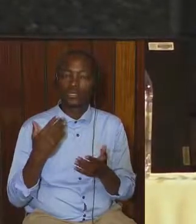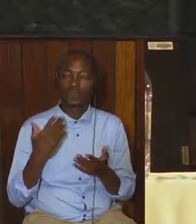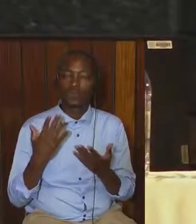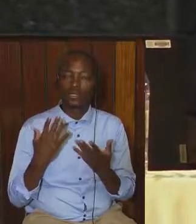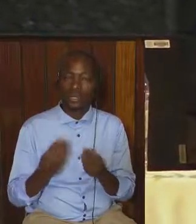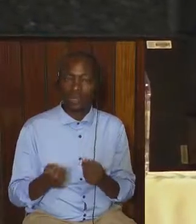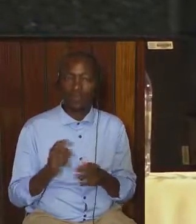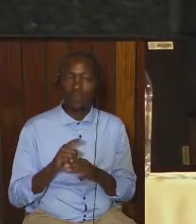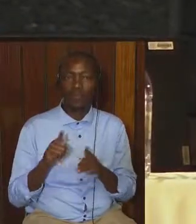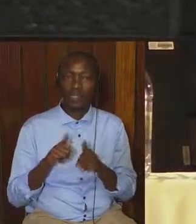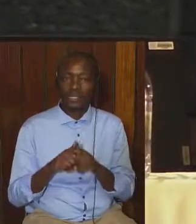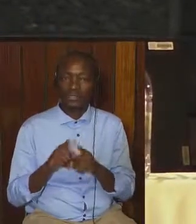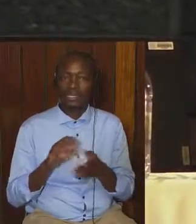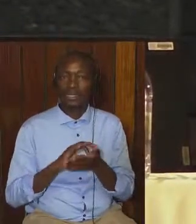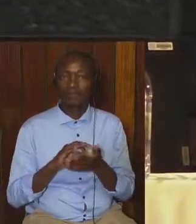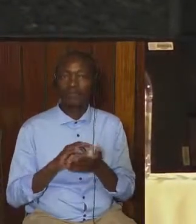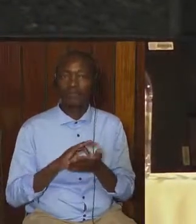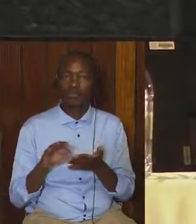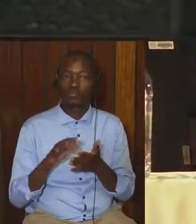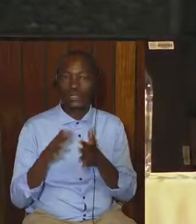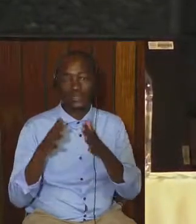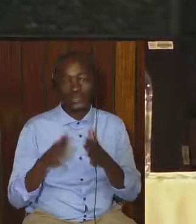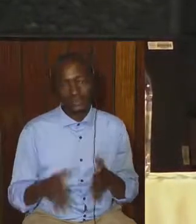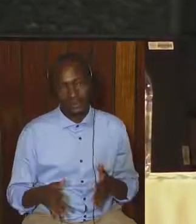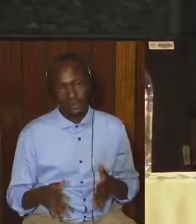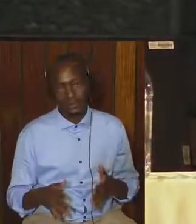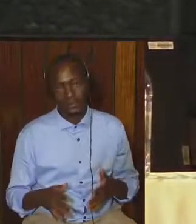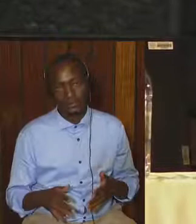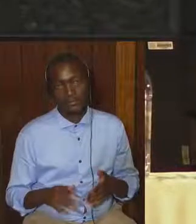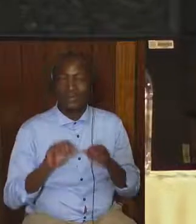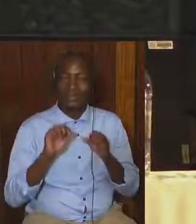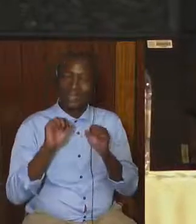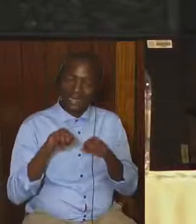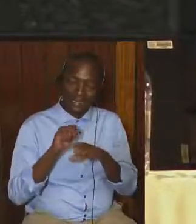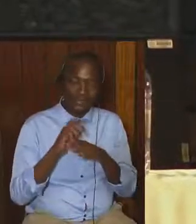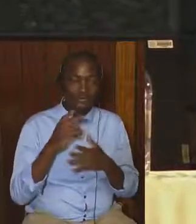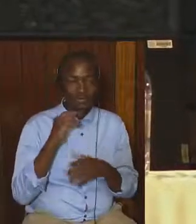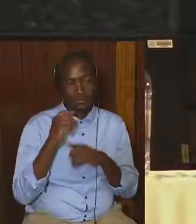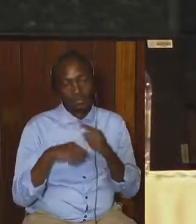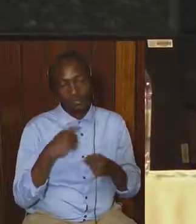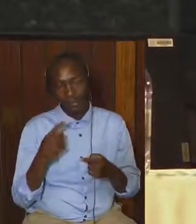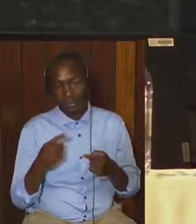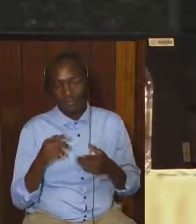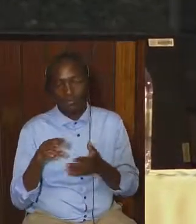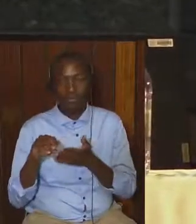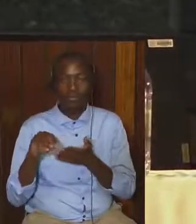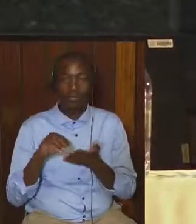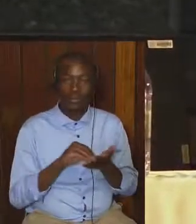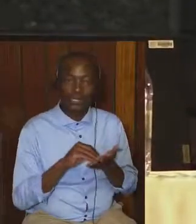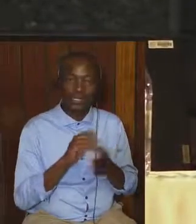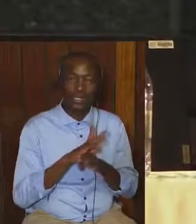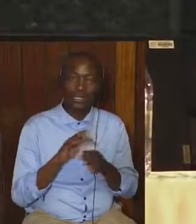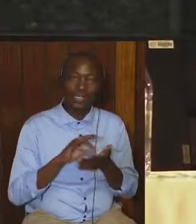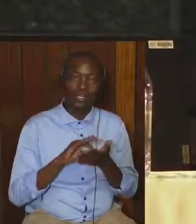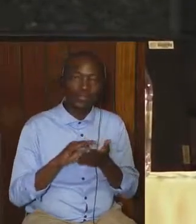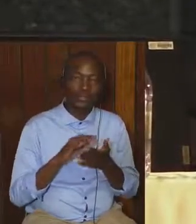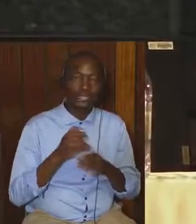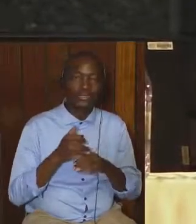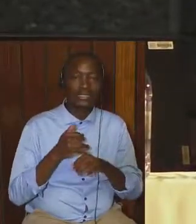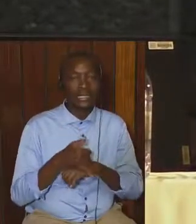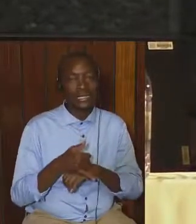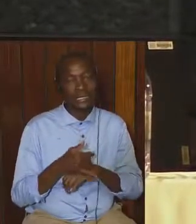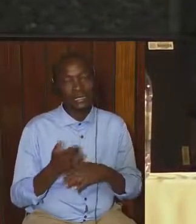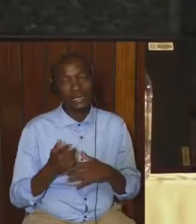contractor. So in terms of the K46, when we were there, of course, we talked about of bringing the contract earlier than